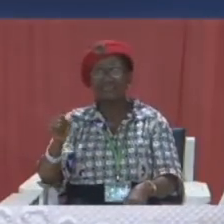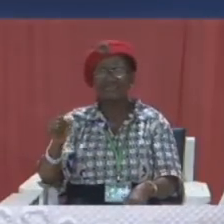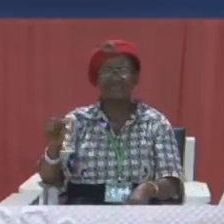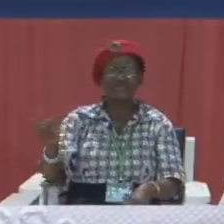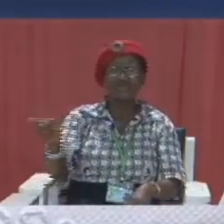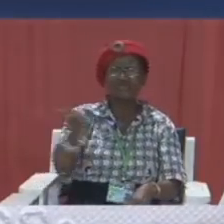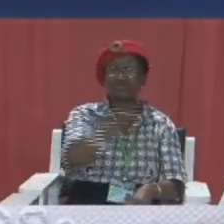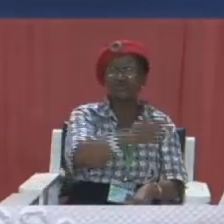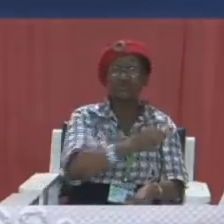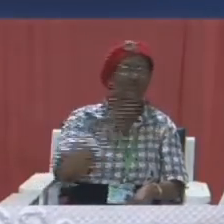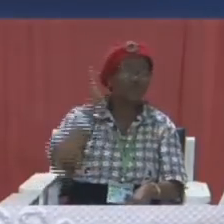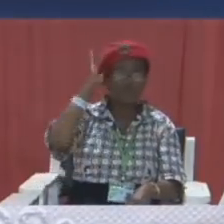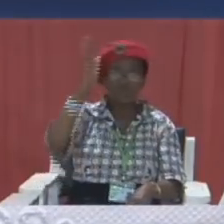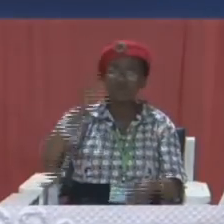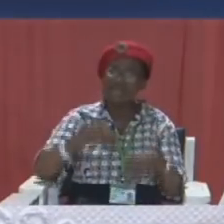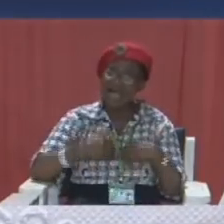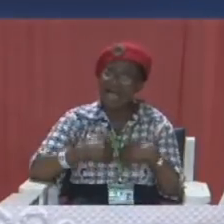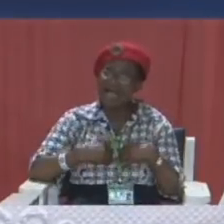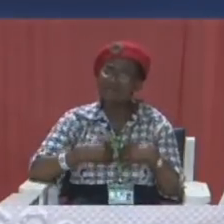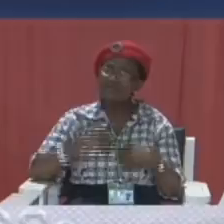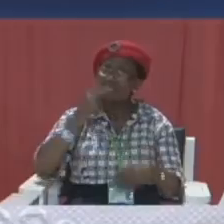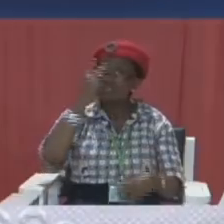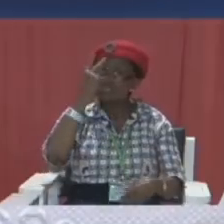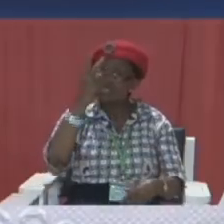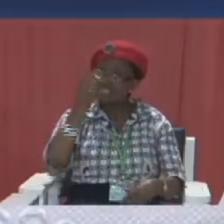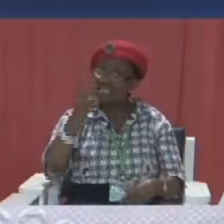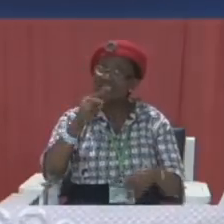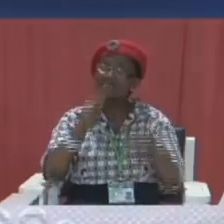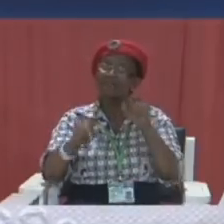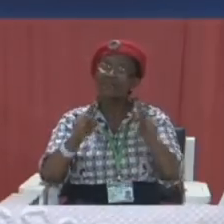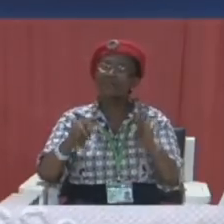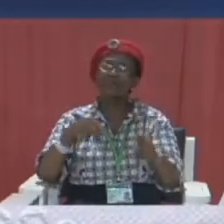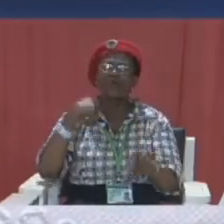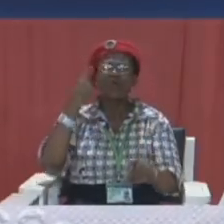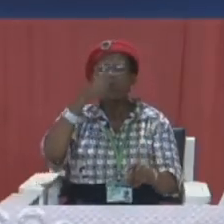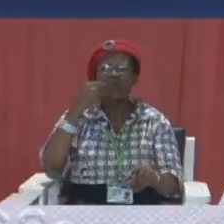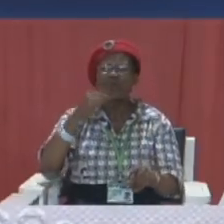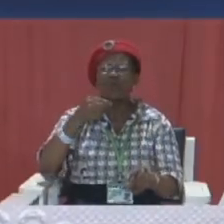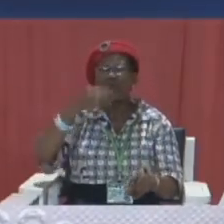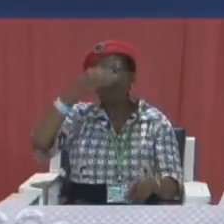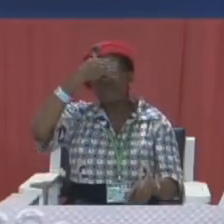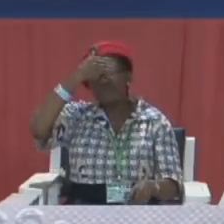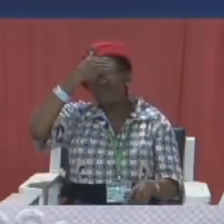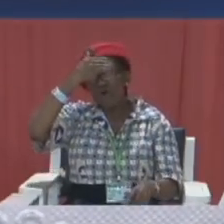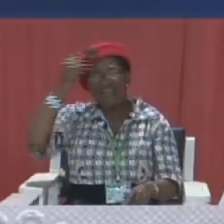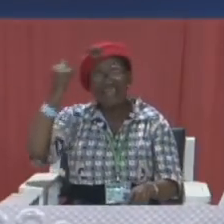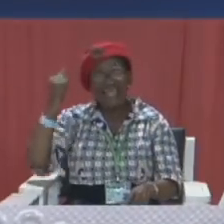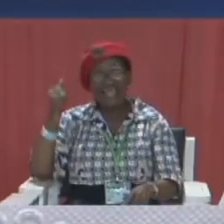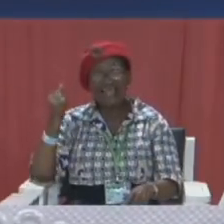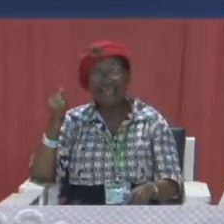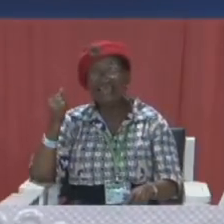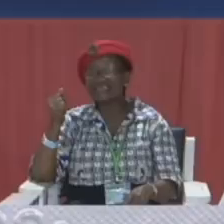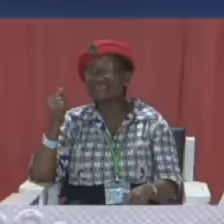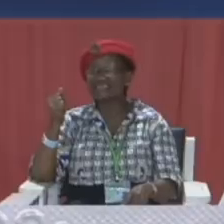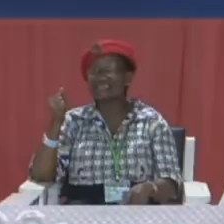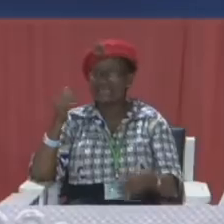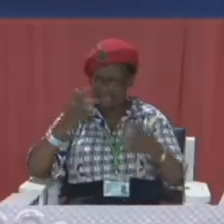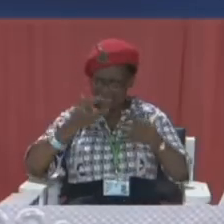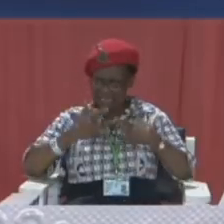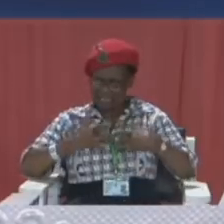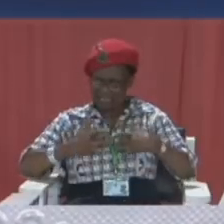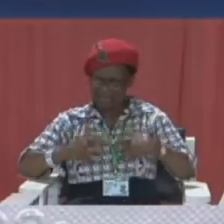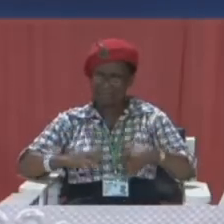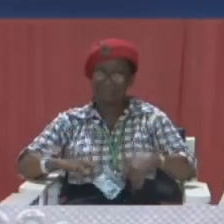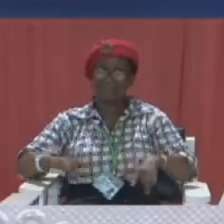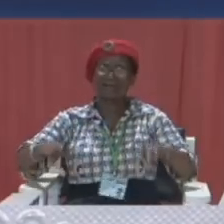suffer depression, to ba ti ri awon ti inu won baje real depression ati to tin di